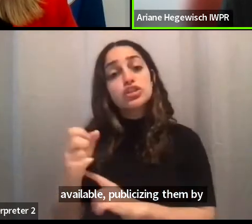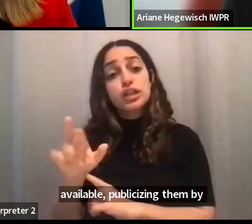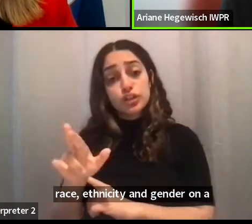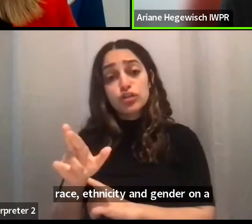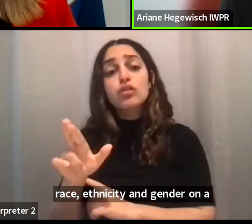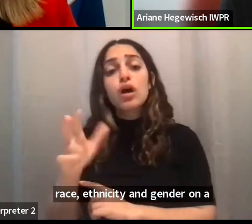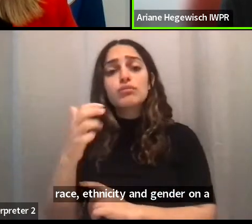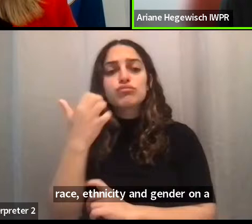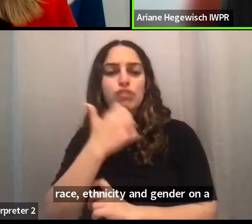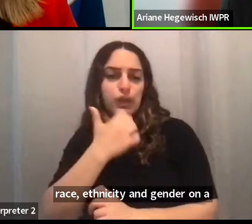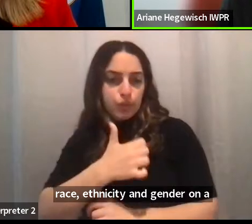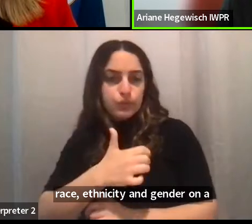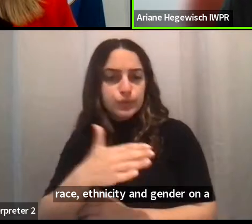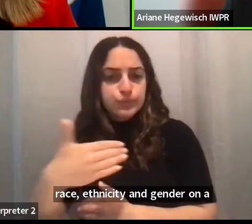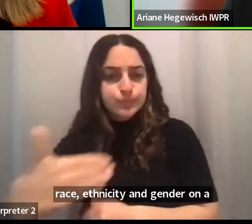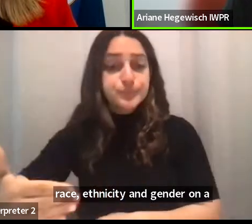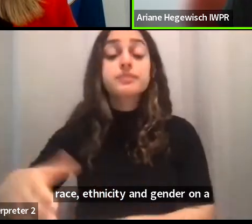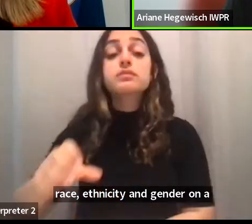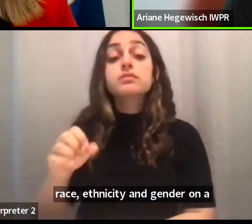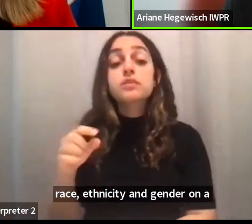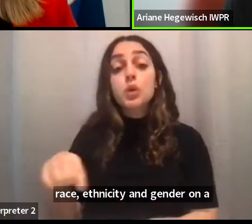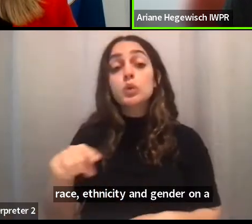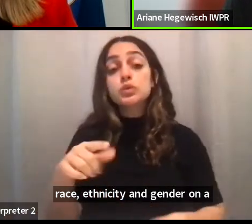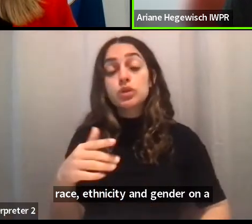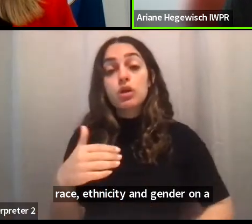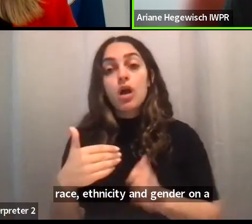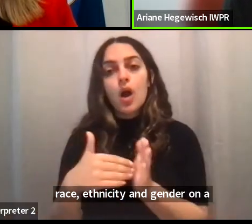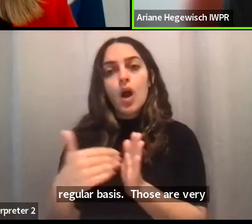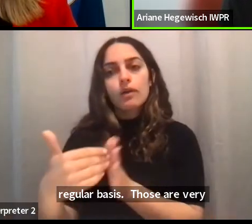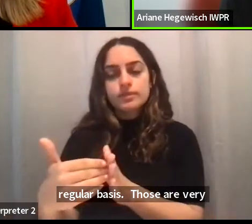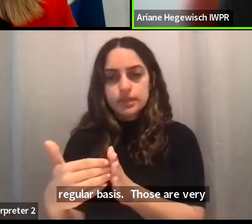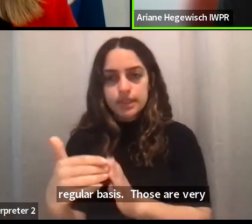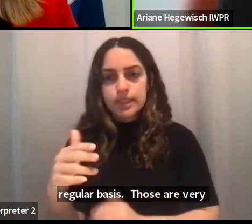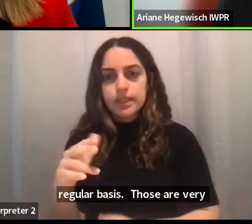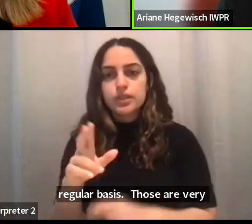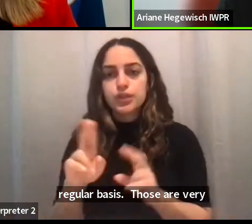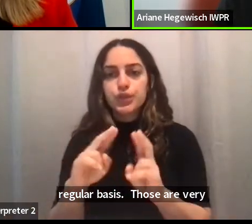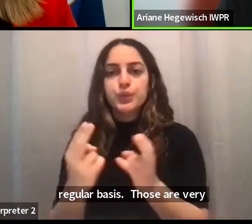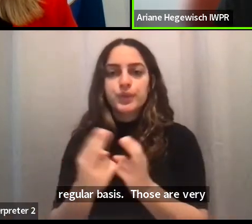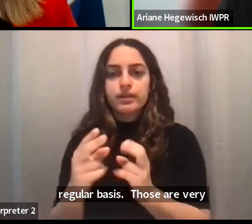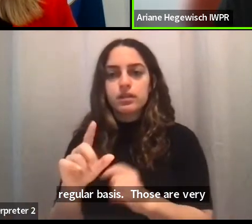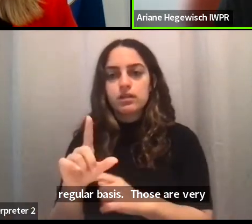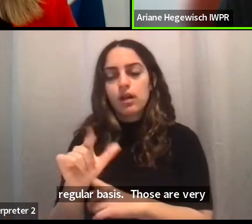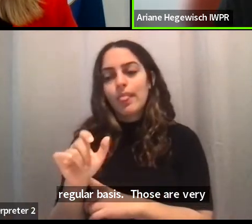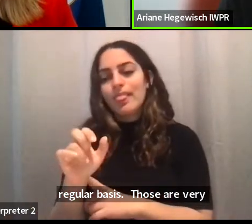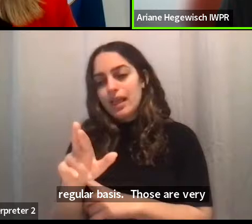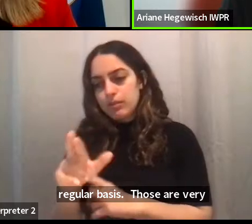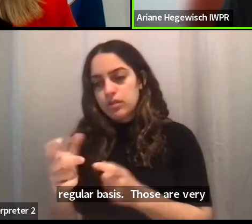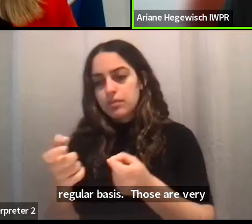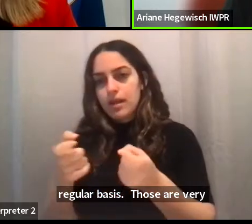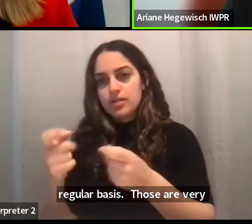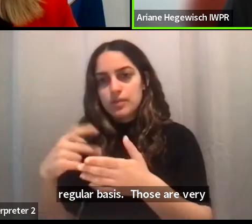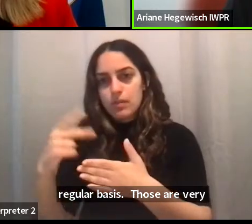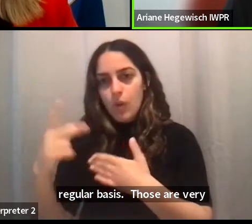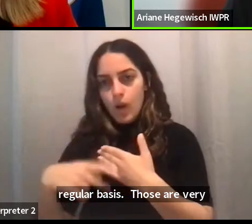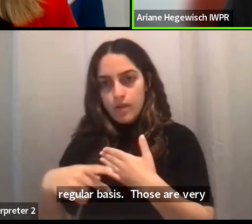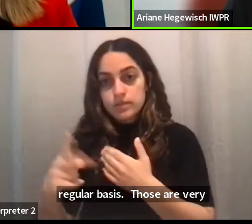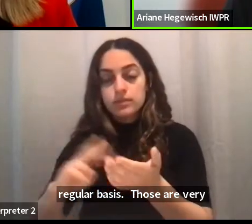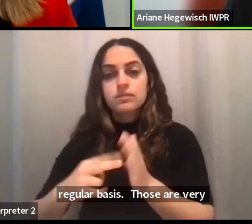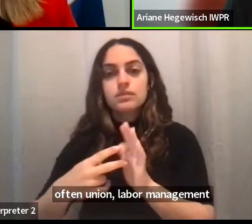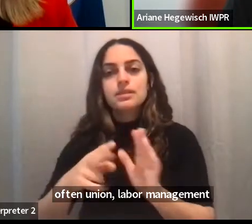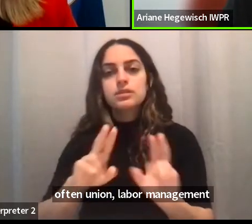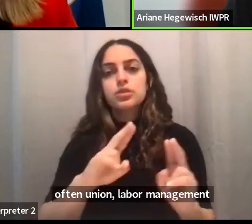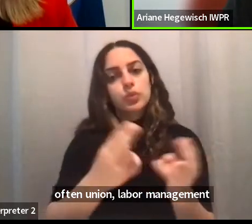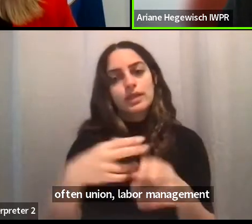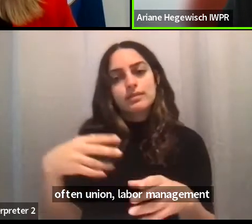and those are very often union labor management programs which means the unions are